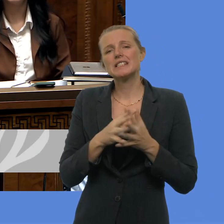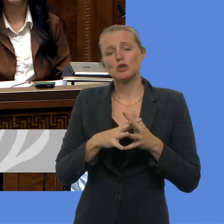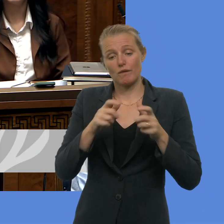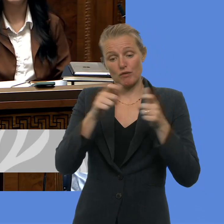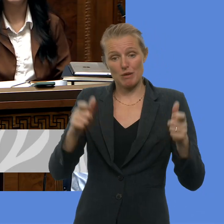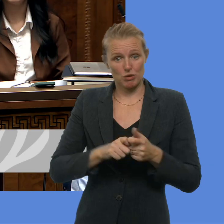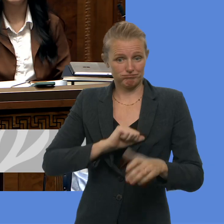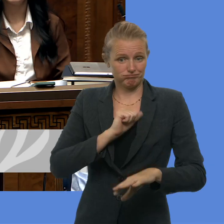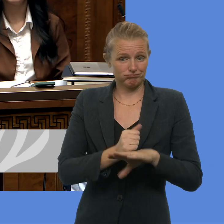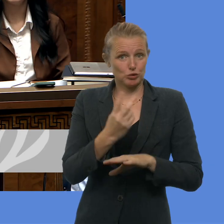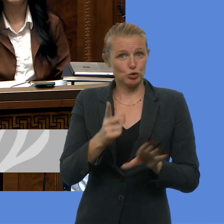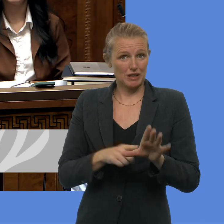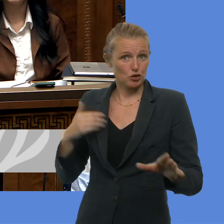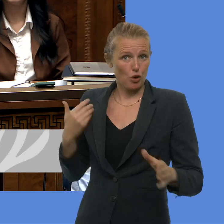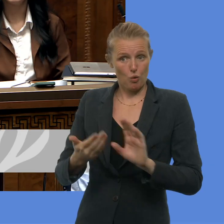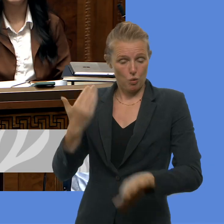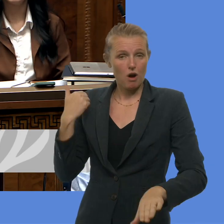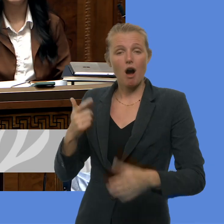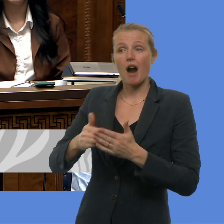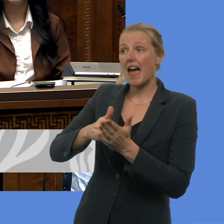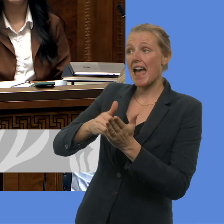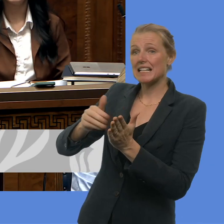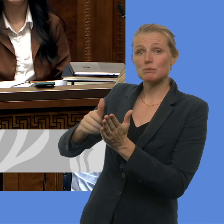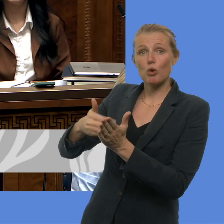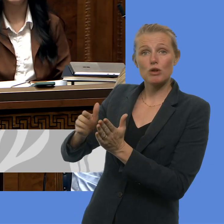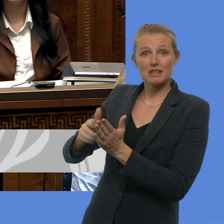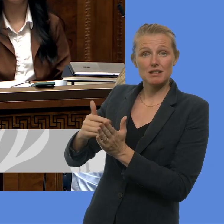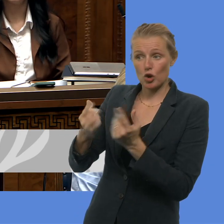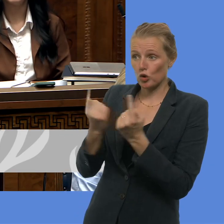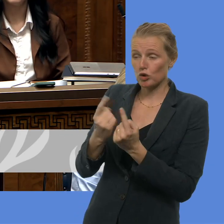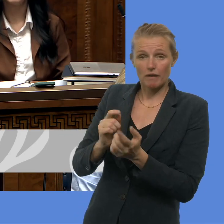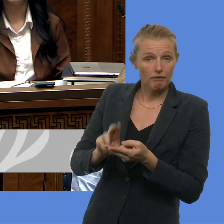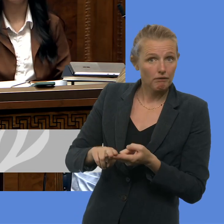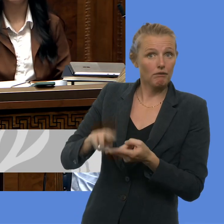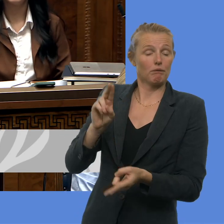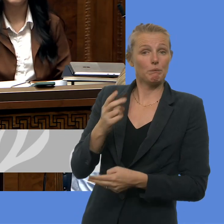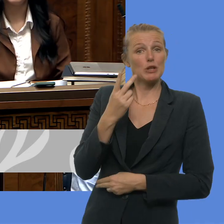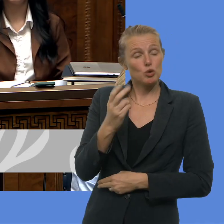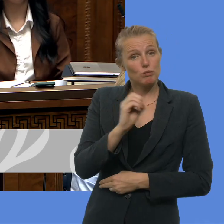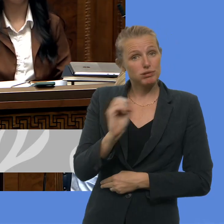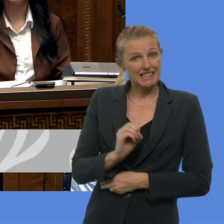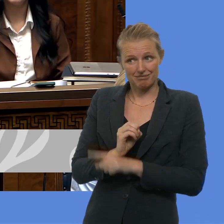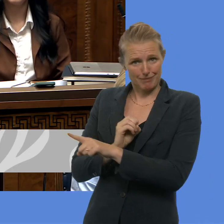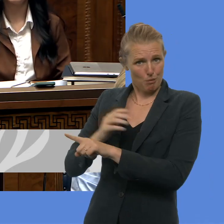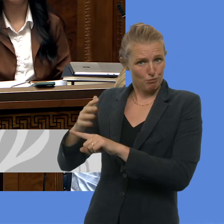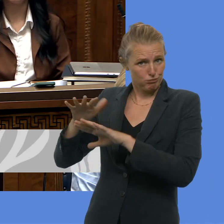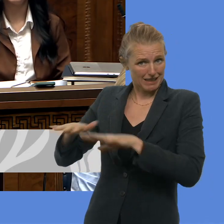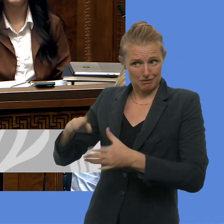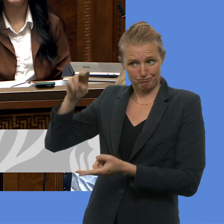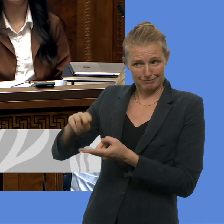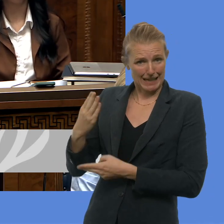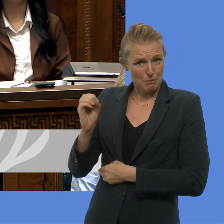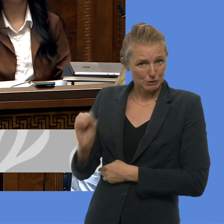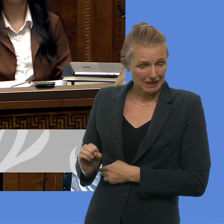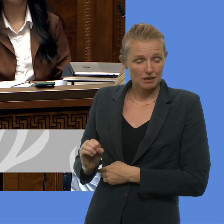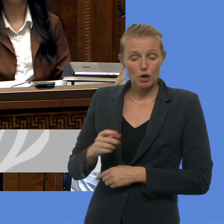effect, export of goods have increased by 2% compared to a decline of 9% in Britain. Cross-border trade between North and